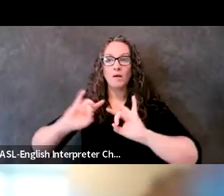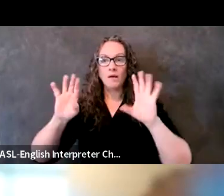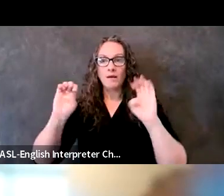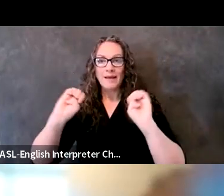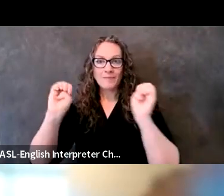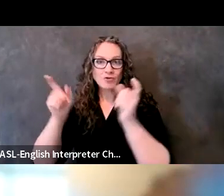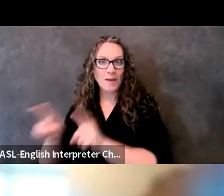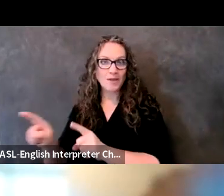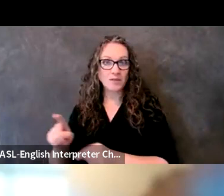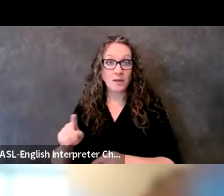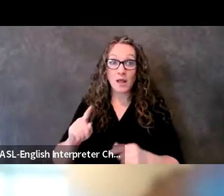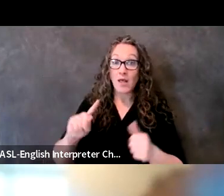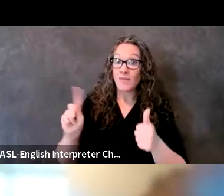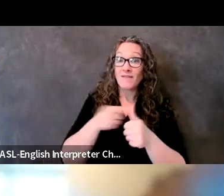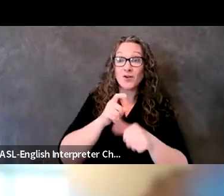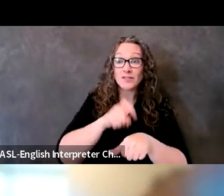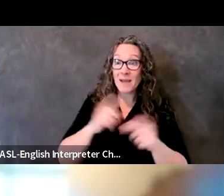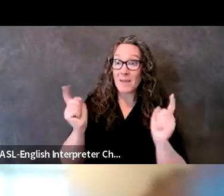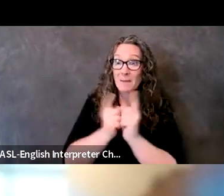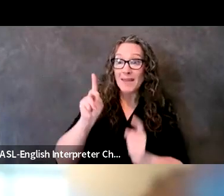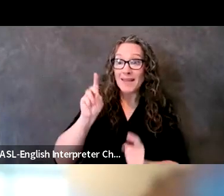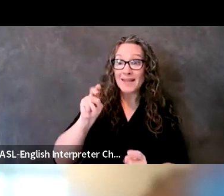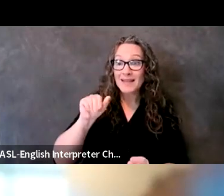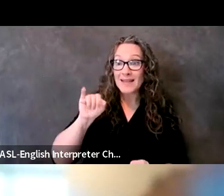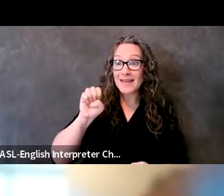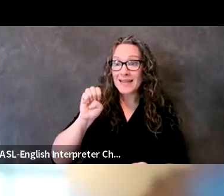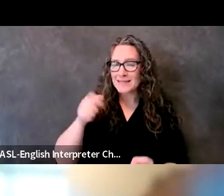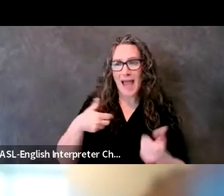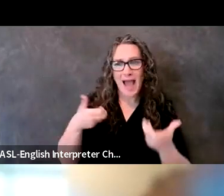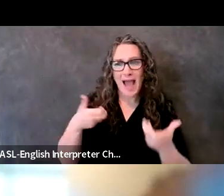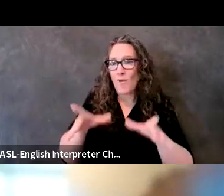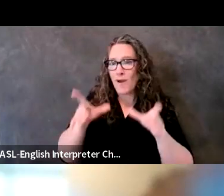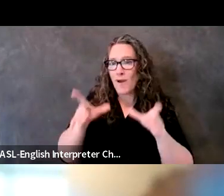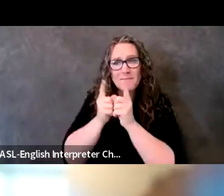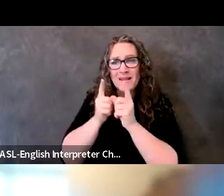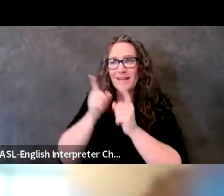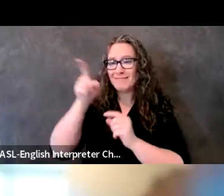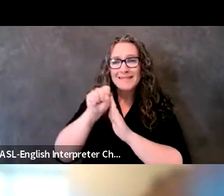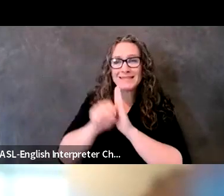hope it isn't in the State Operations Center. I want to have those early conversations. So we